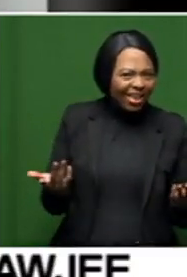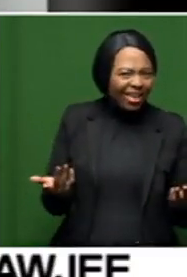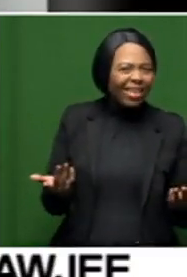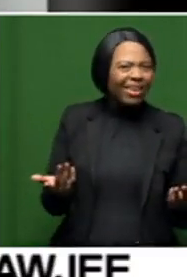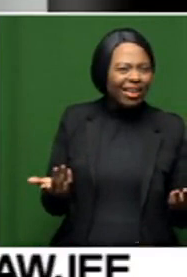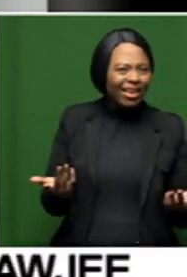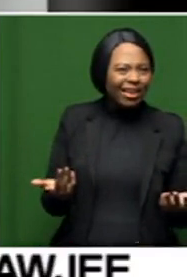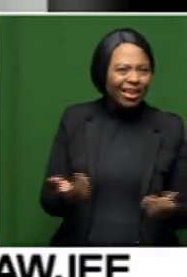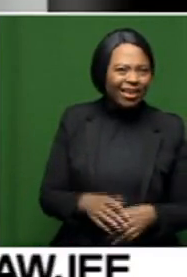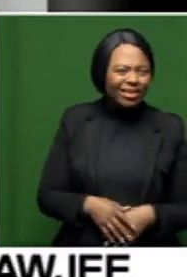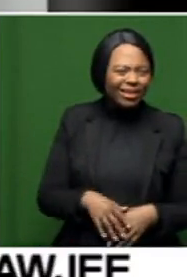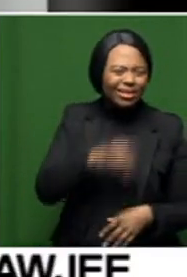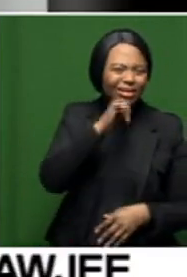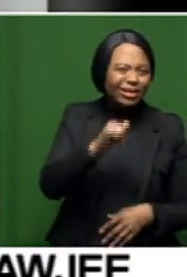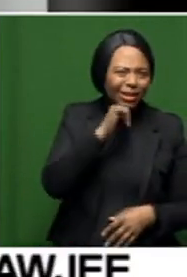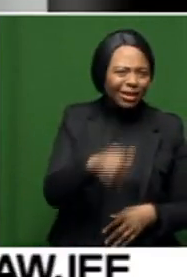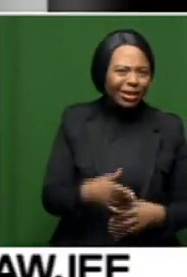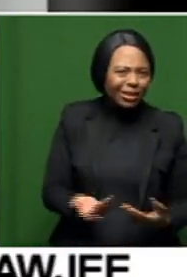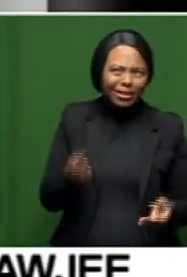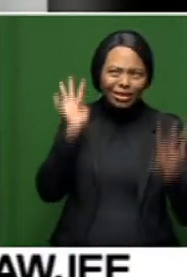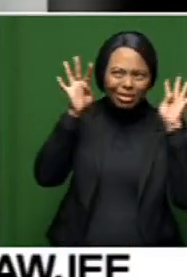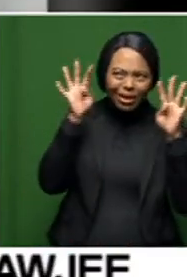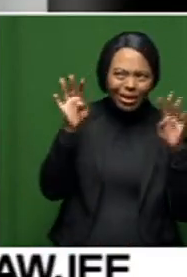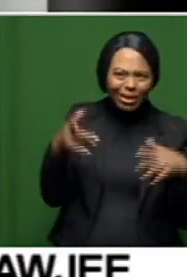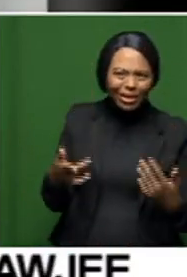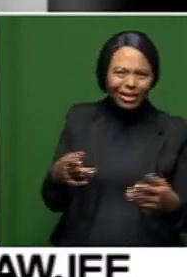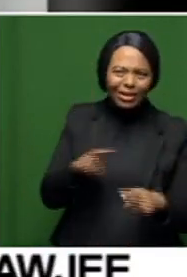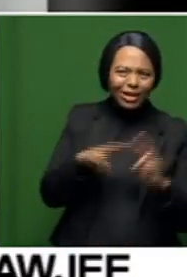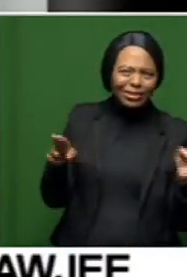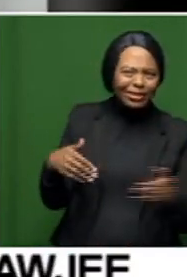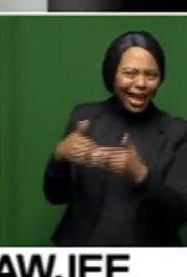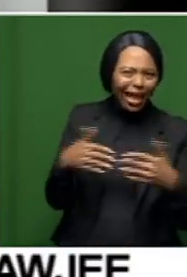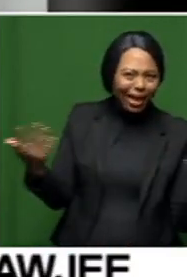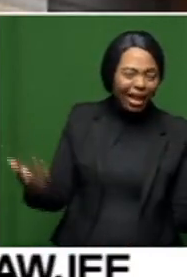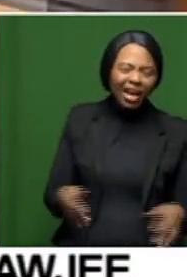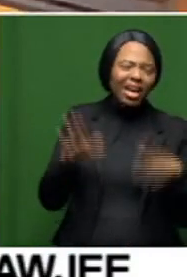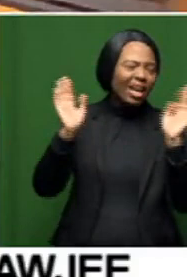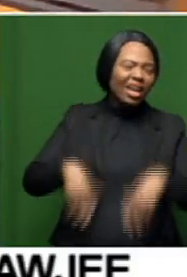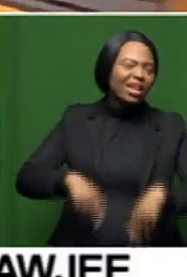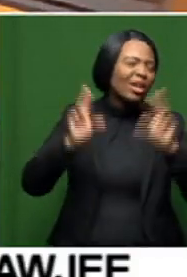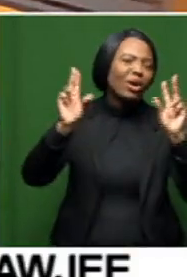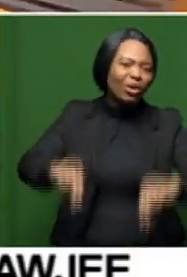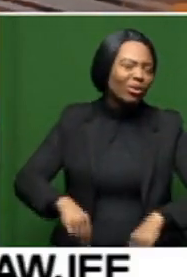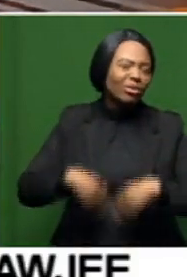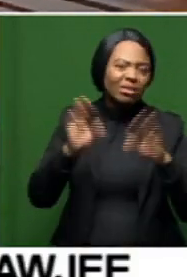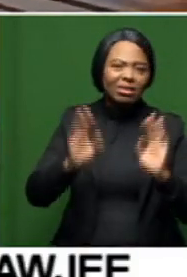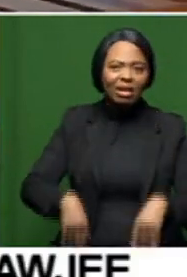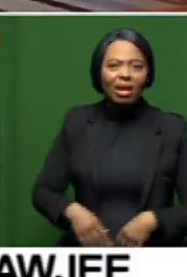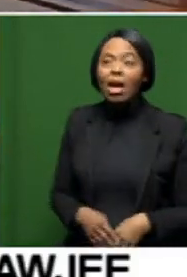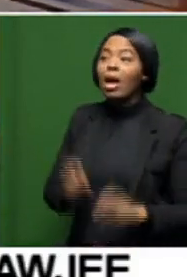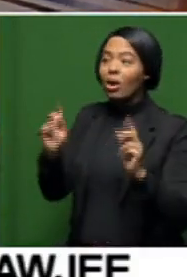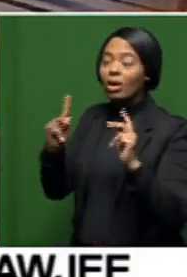a mother if you have some cake? No. You know? All right. Haji, we have to leave it there, but thank you so much. What a